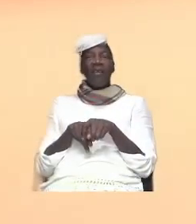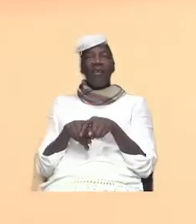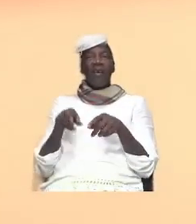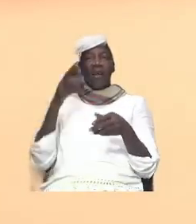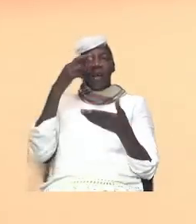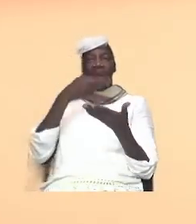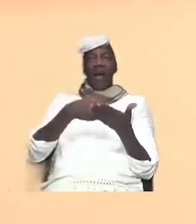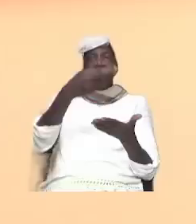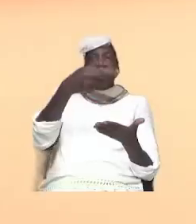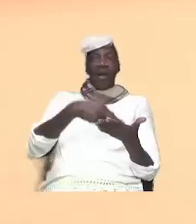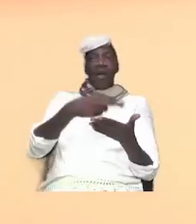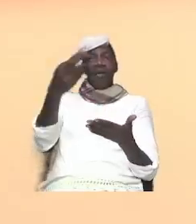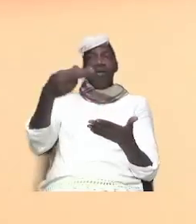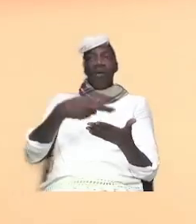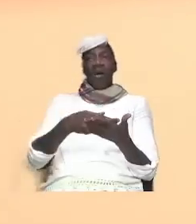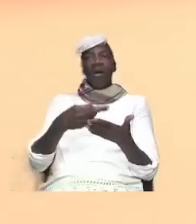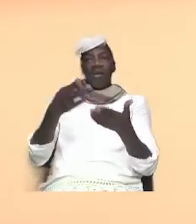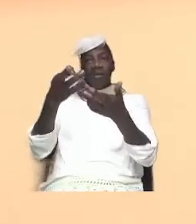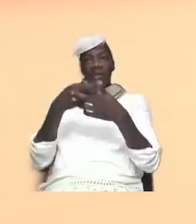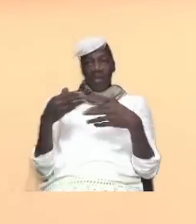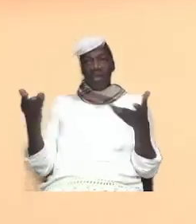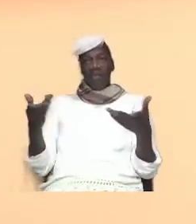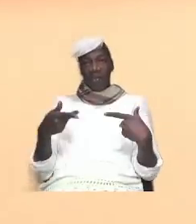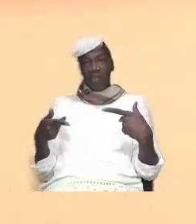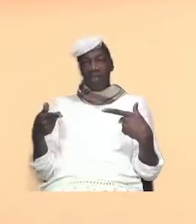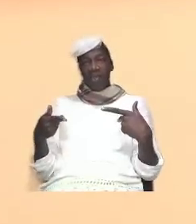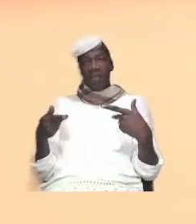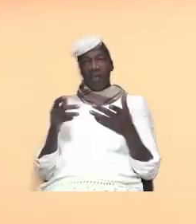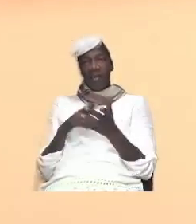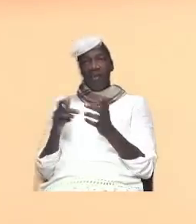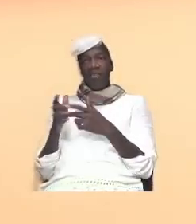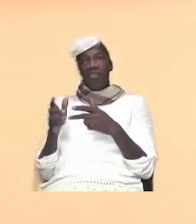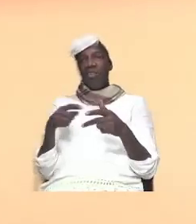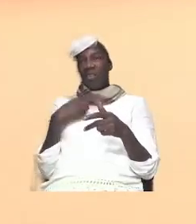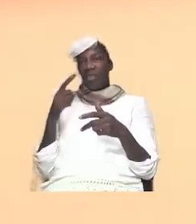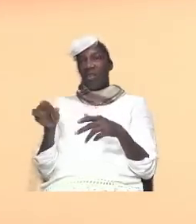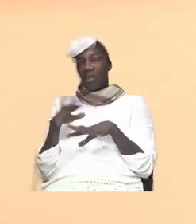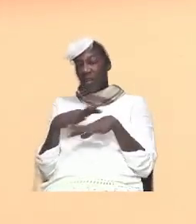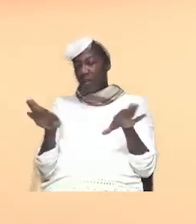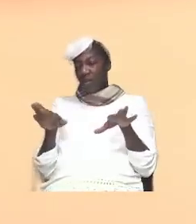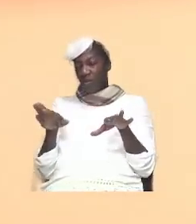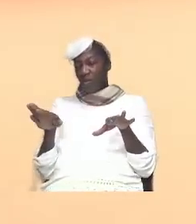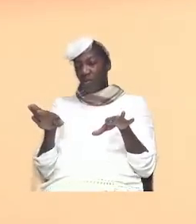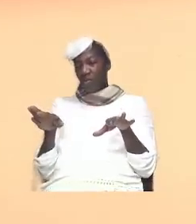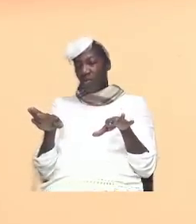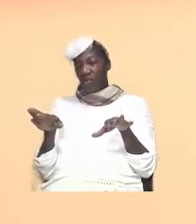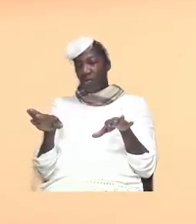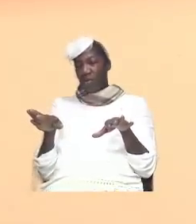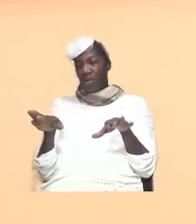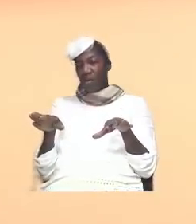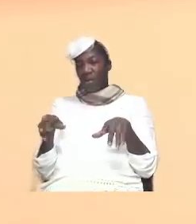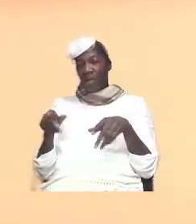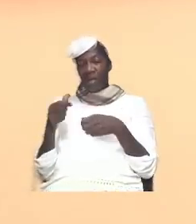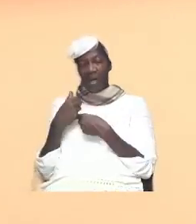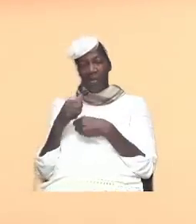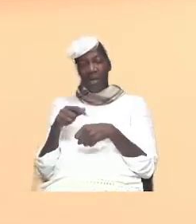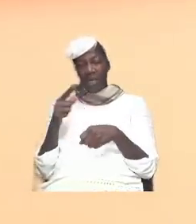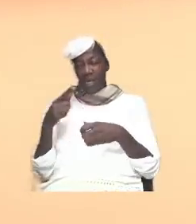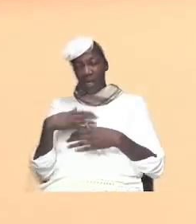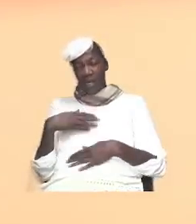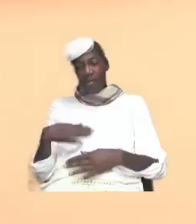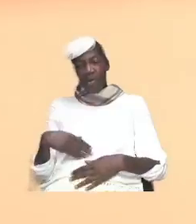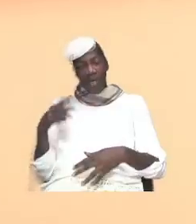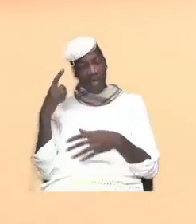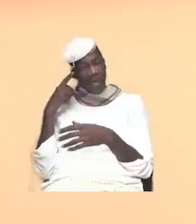reward you would receive here. But Jesus said, when you do it, don't do it and make nobody know. Because when you